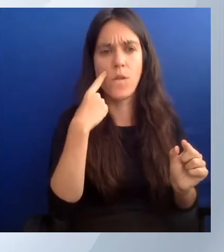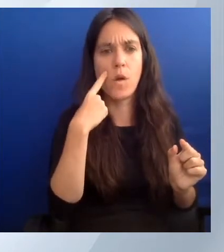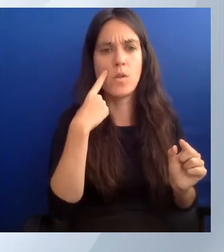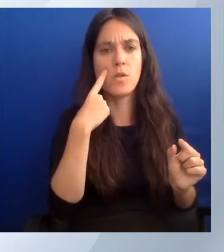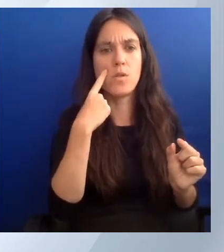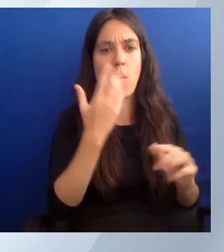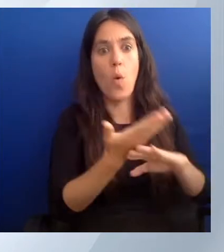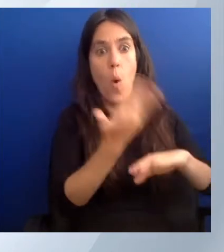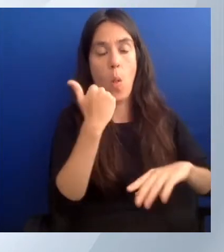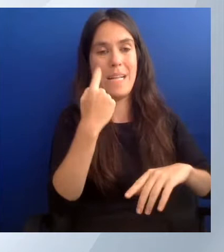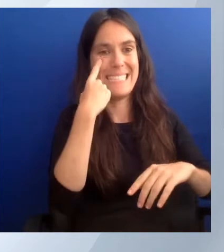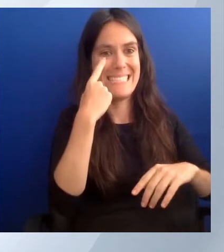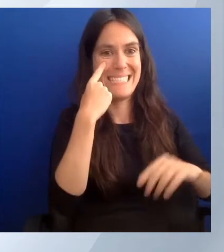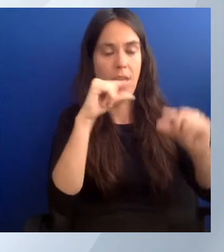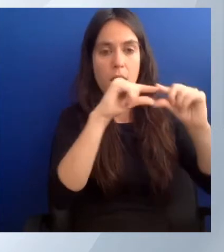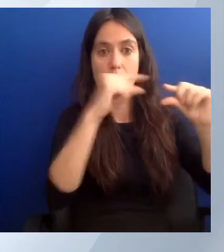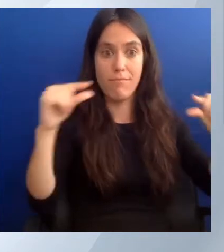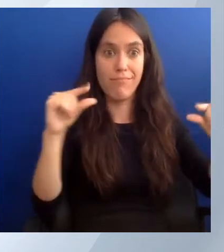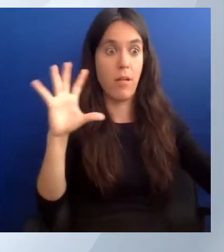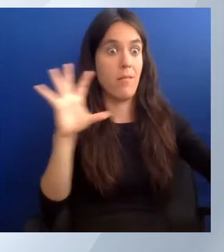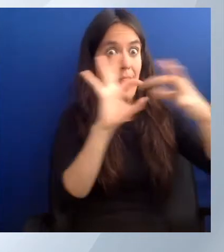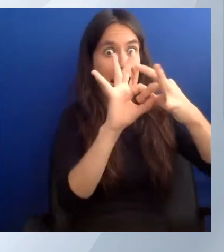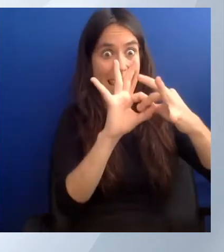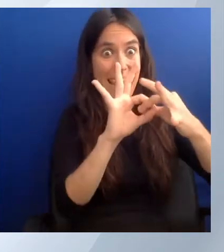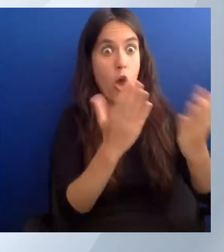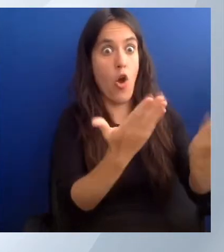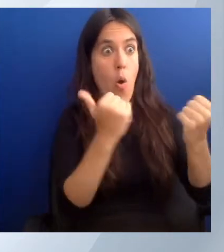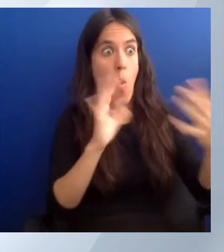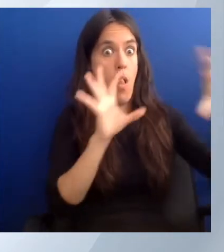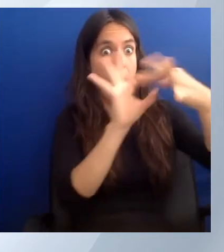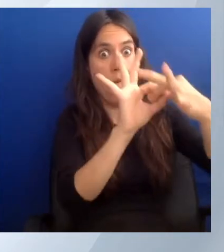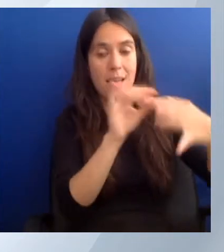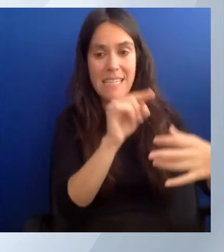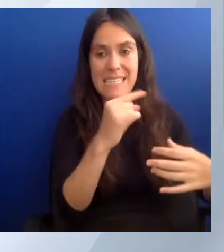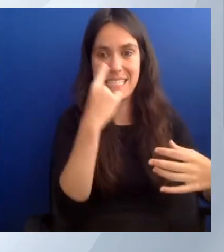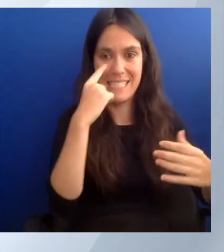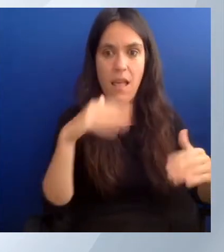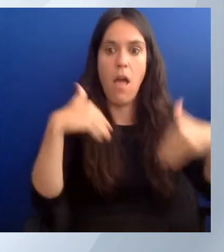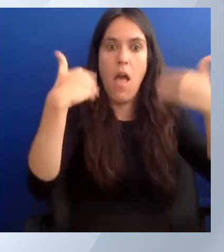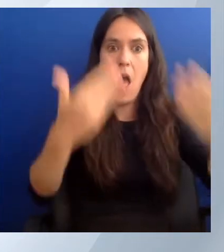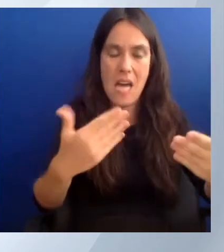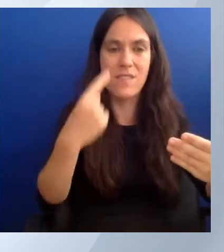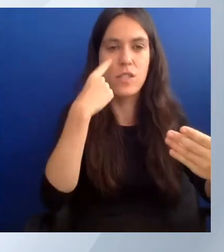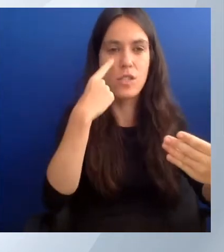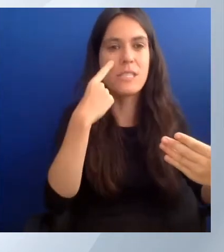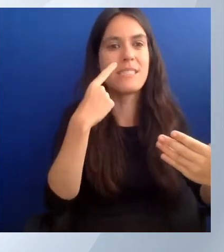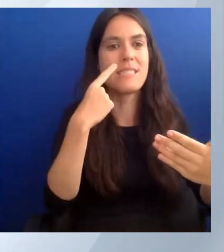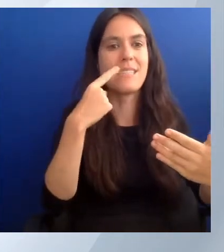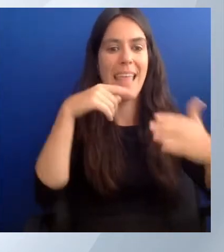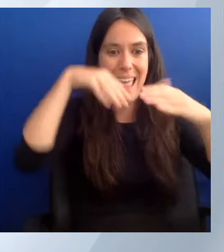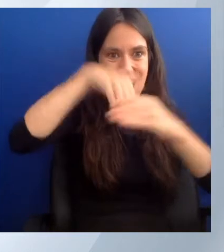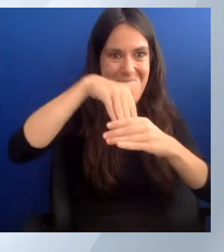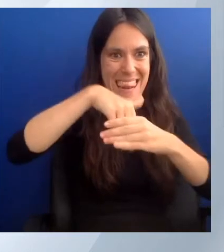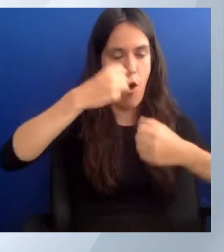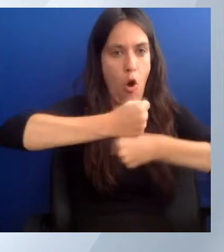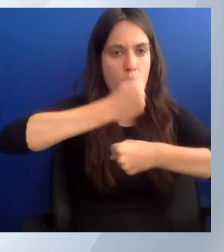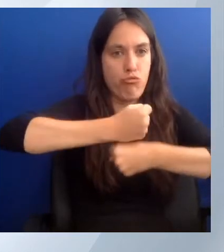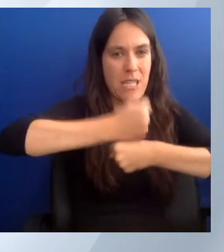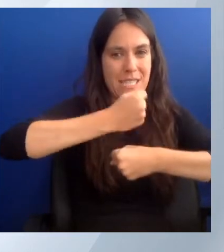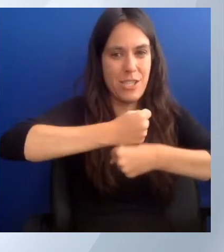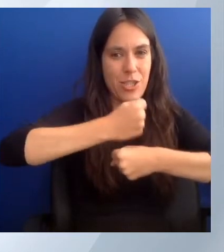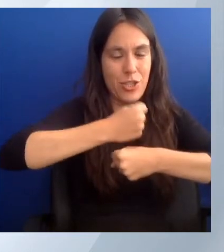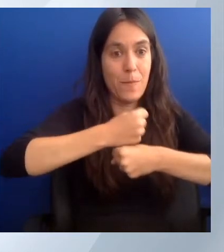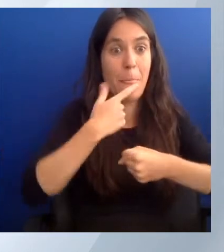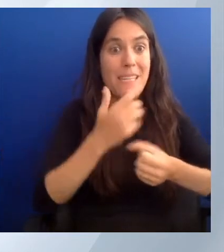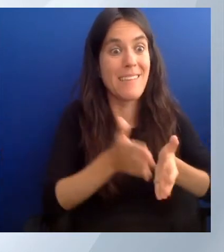access to the table access. And the second one is to actually perform the insert operation. And we're doing that using the request that we get